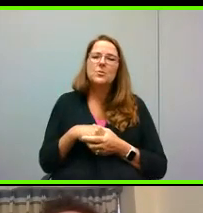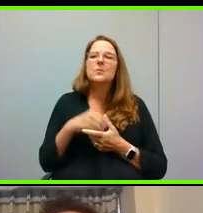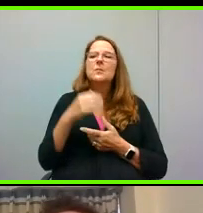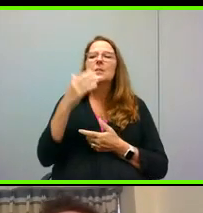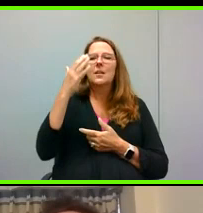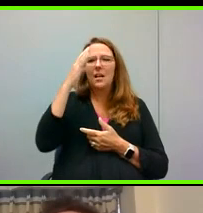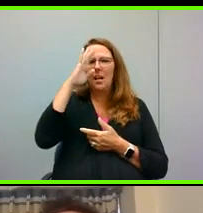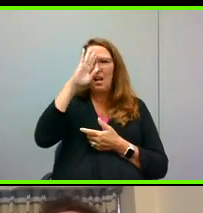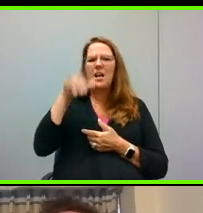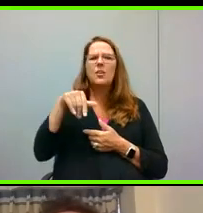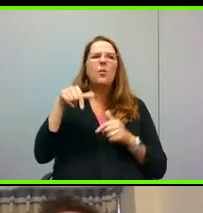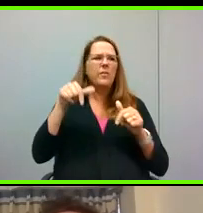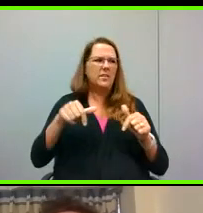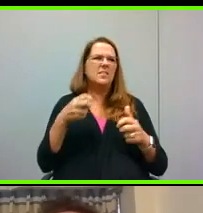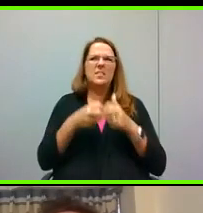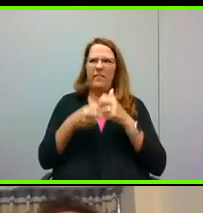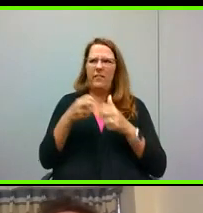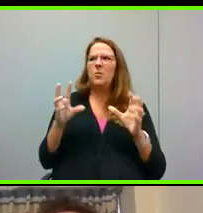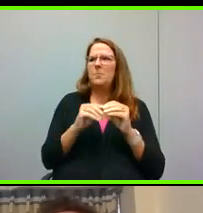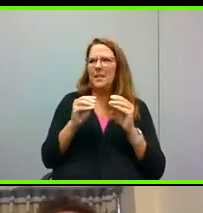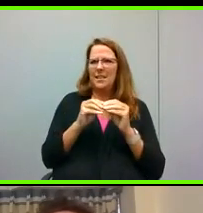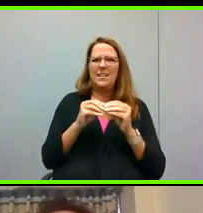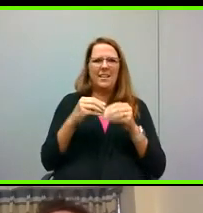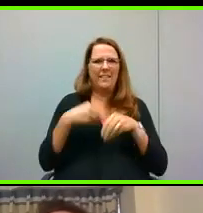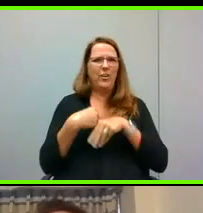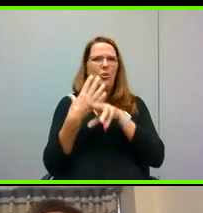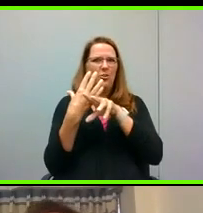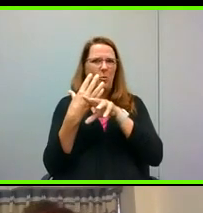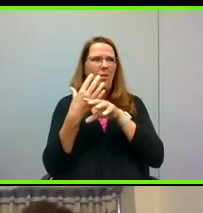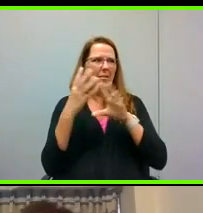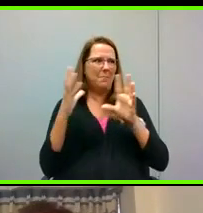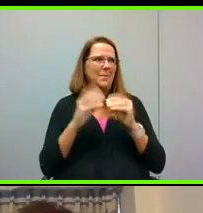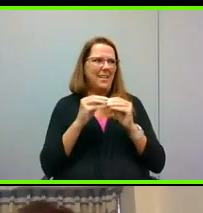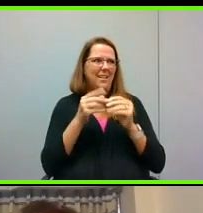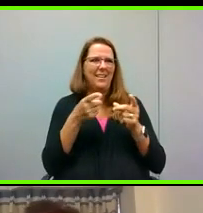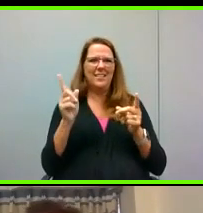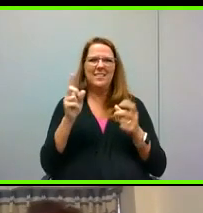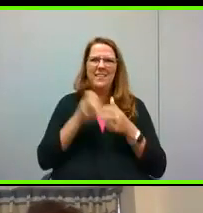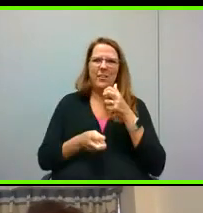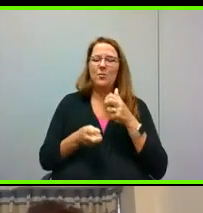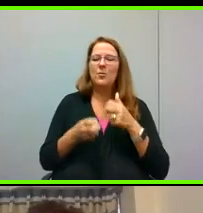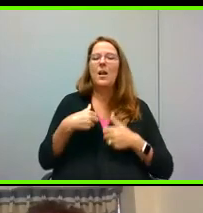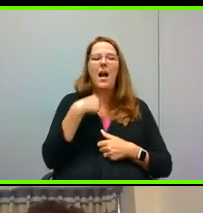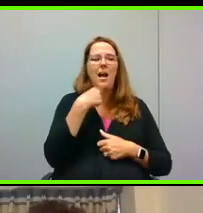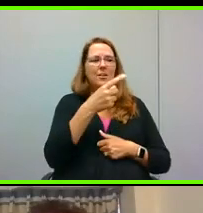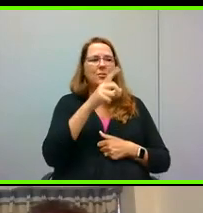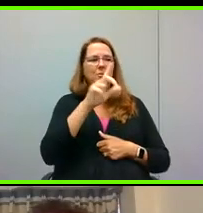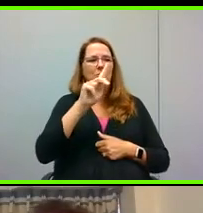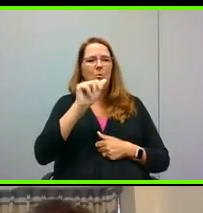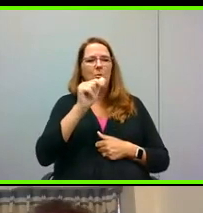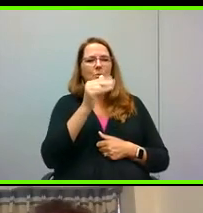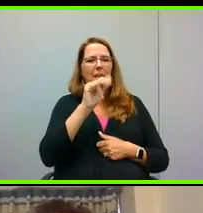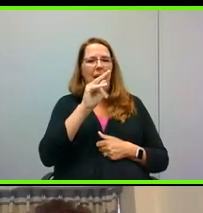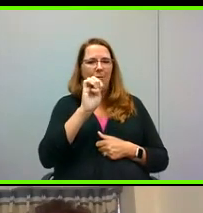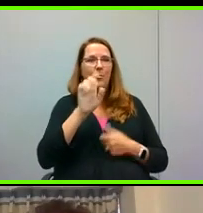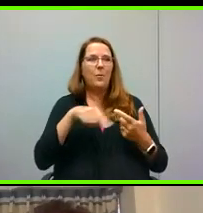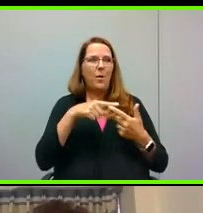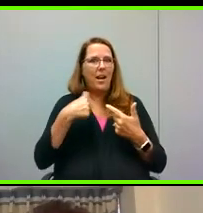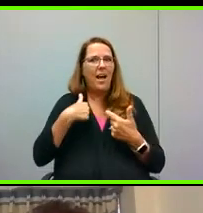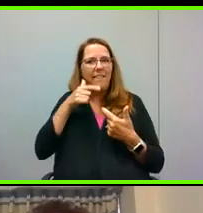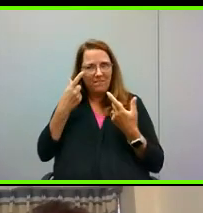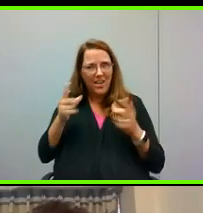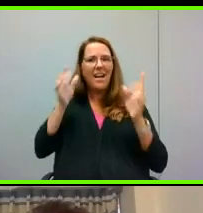very difficult meeting to have virtually. You know, I told Catherine when I decided to finally retire that I feel like